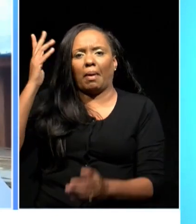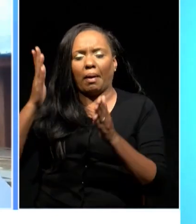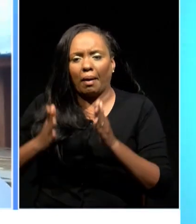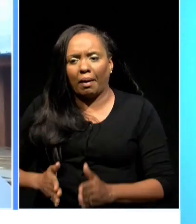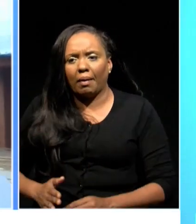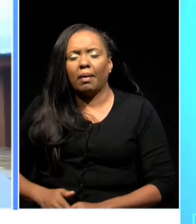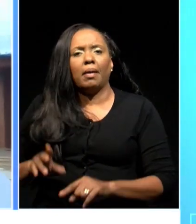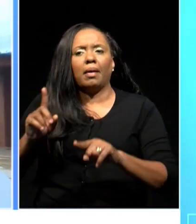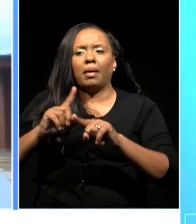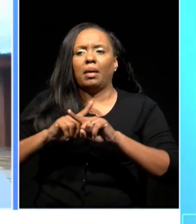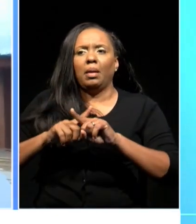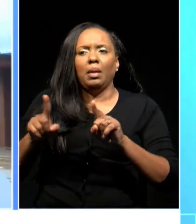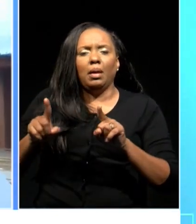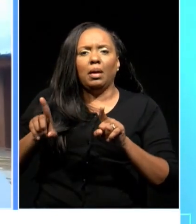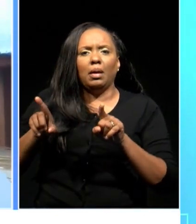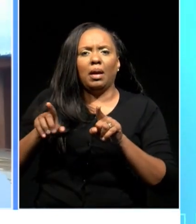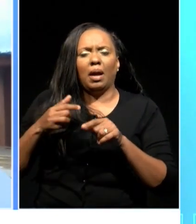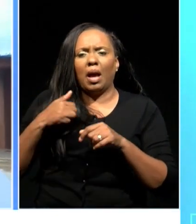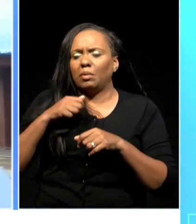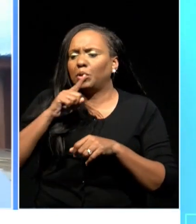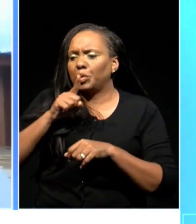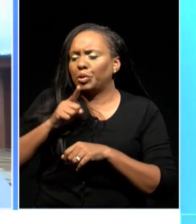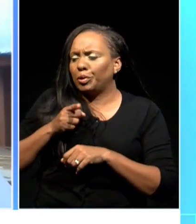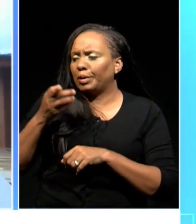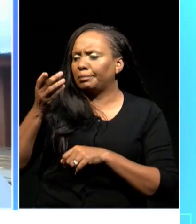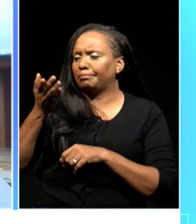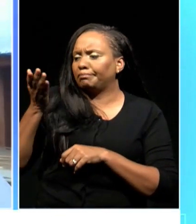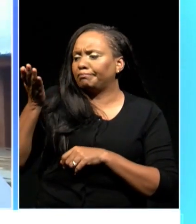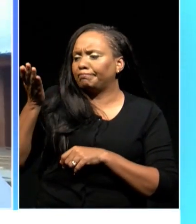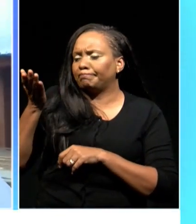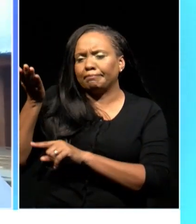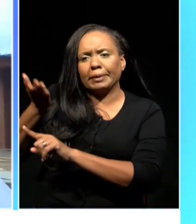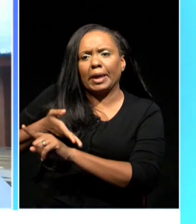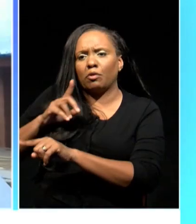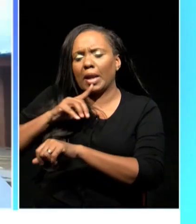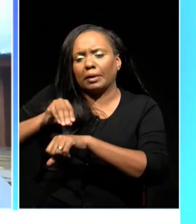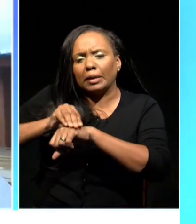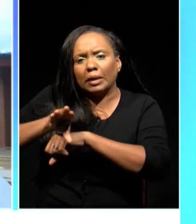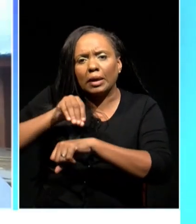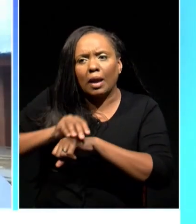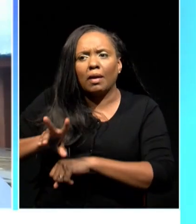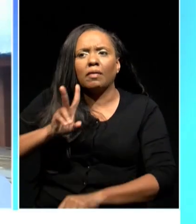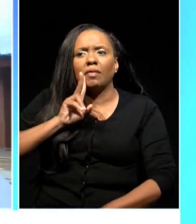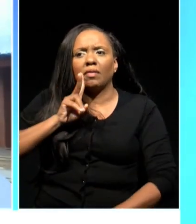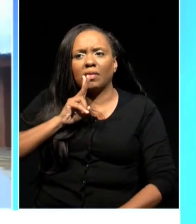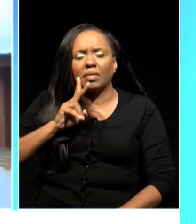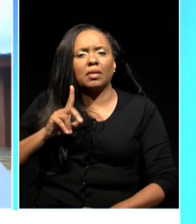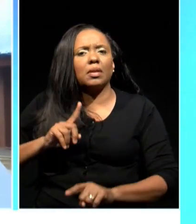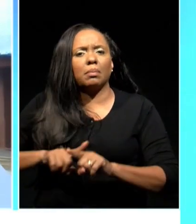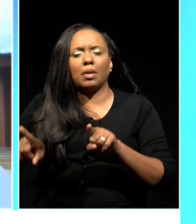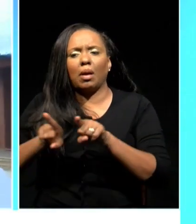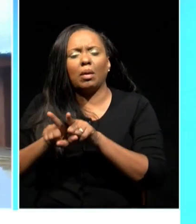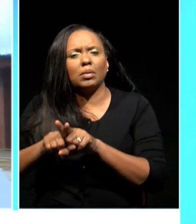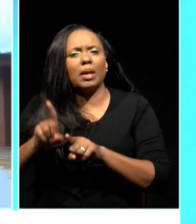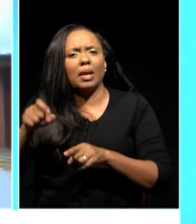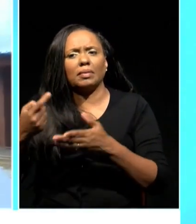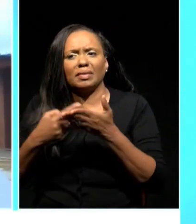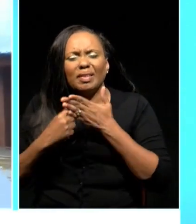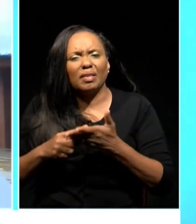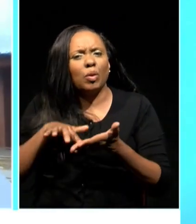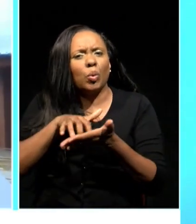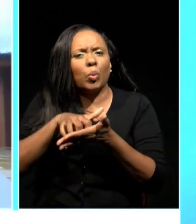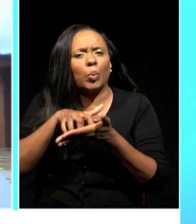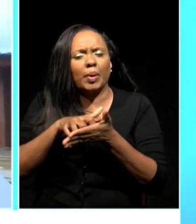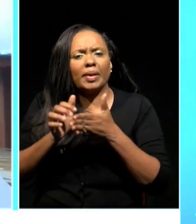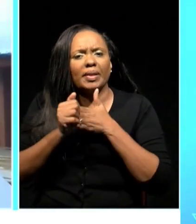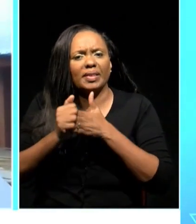a leader, and her choice of methodology relates to weak leadership. Um, you would see that